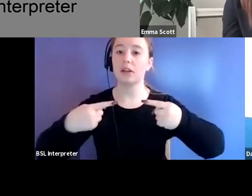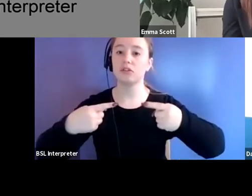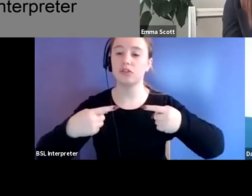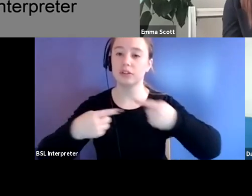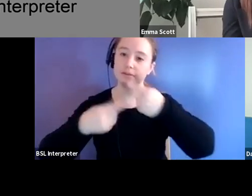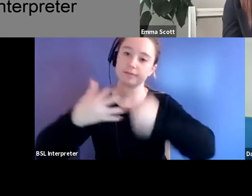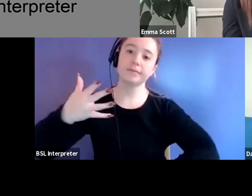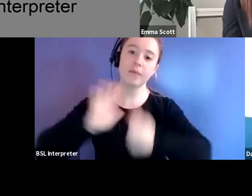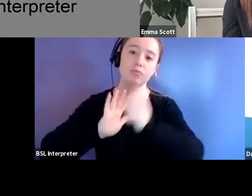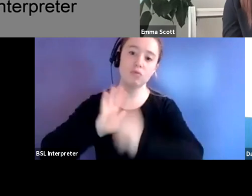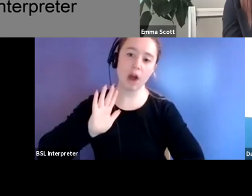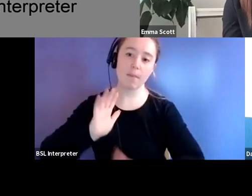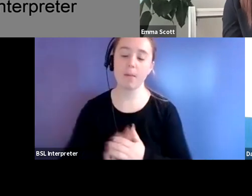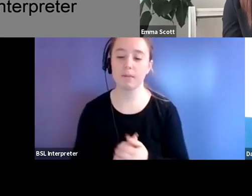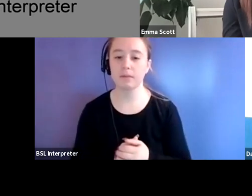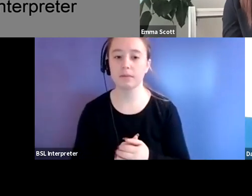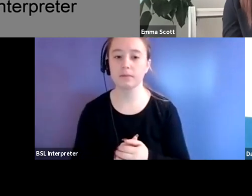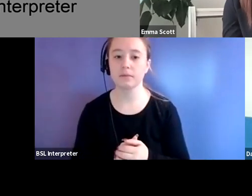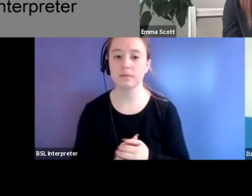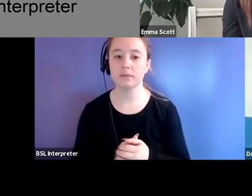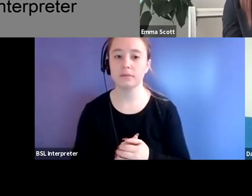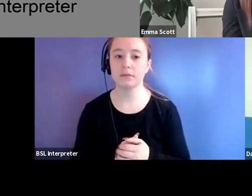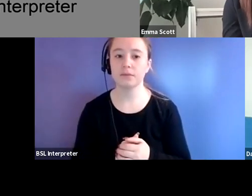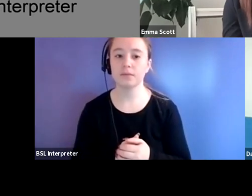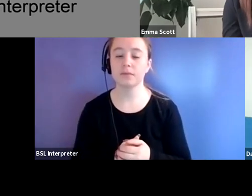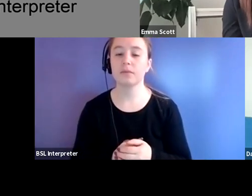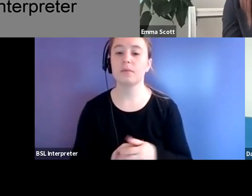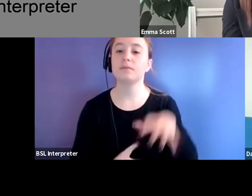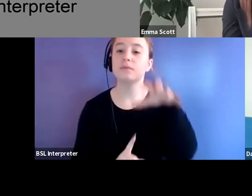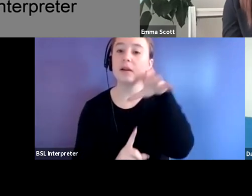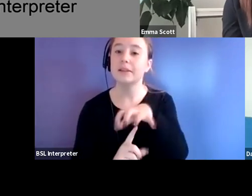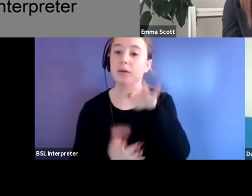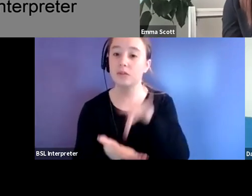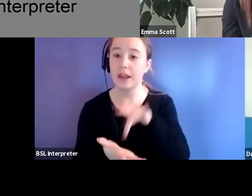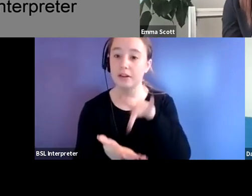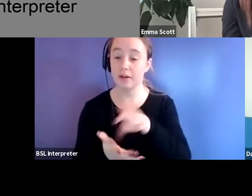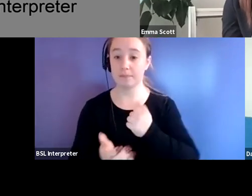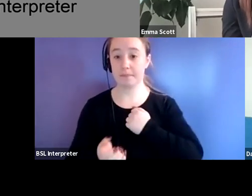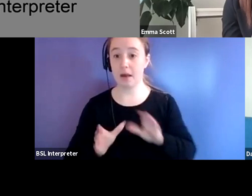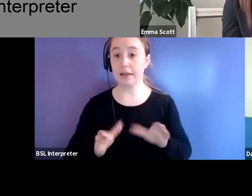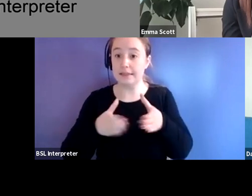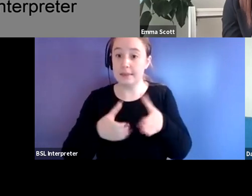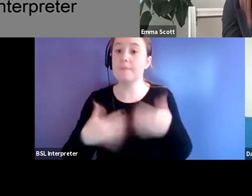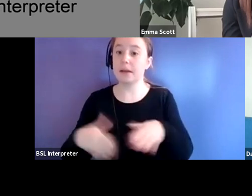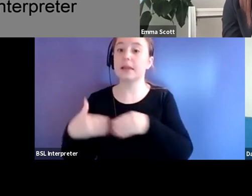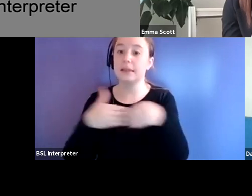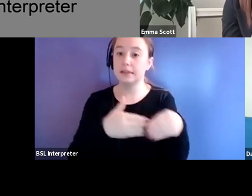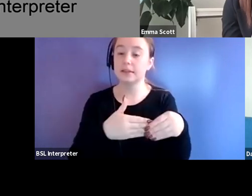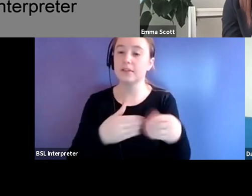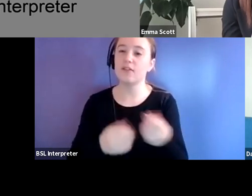So I'll come on to the town centres now, which is something that my team has been leading on for a number of